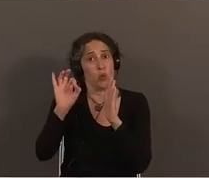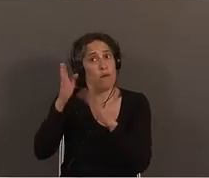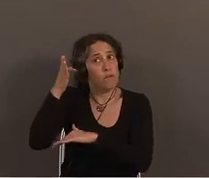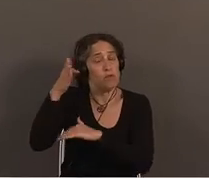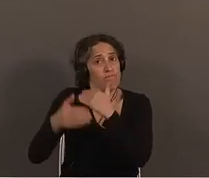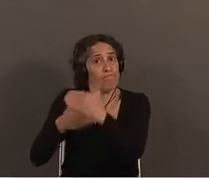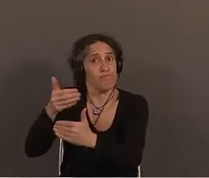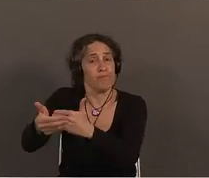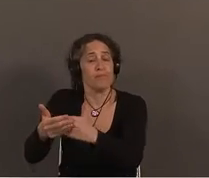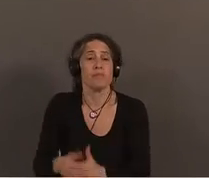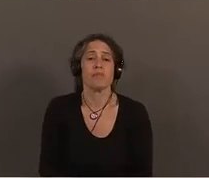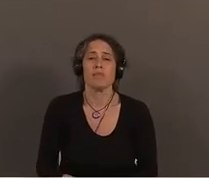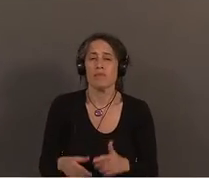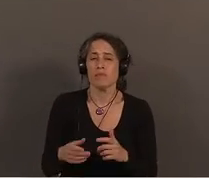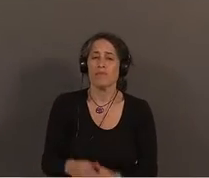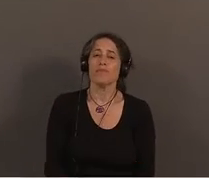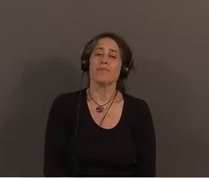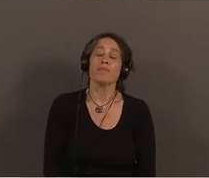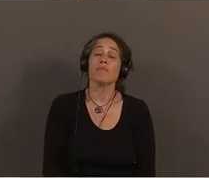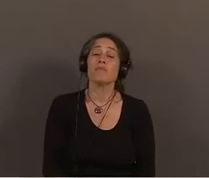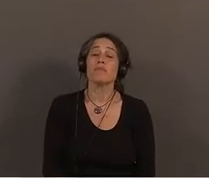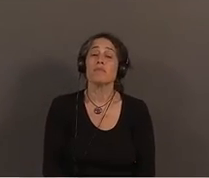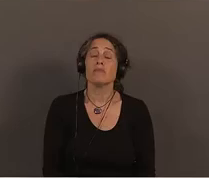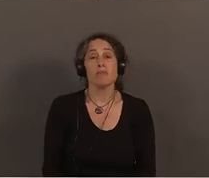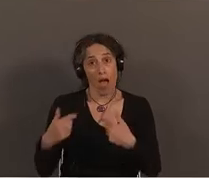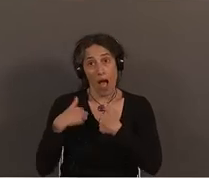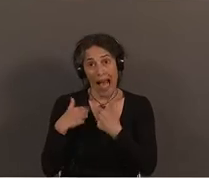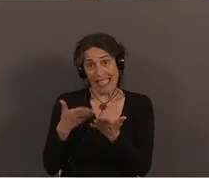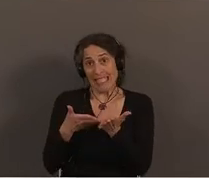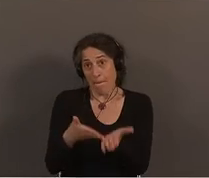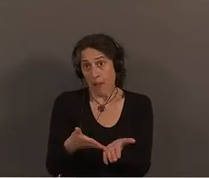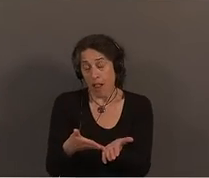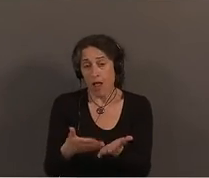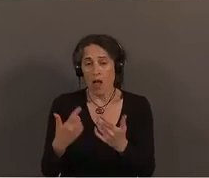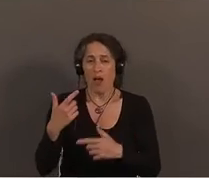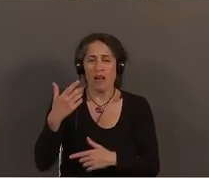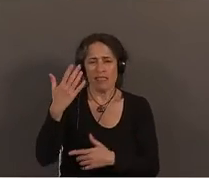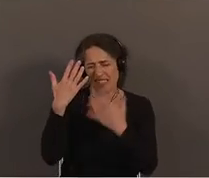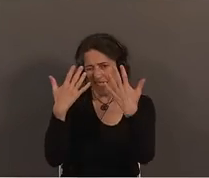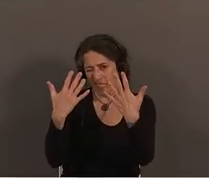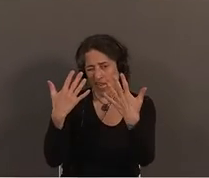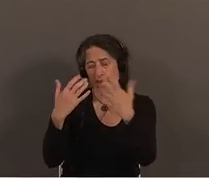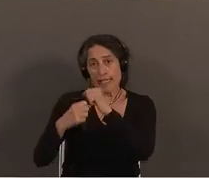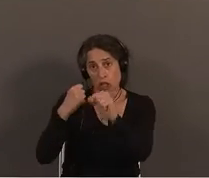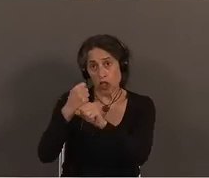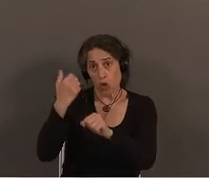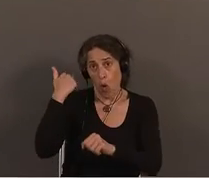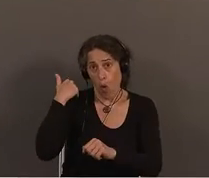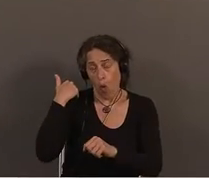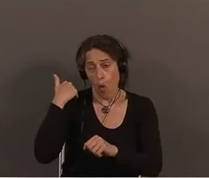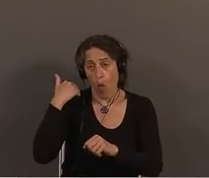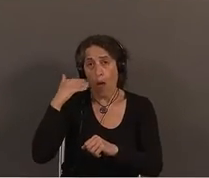sent 10 years ago to every single member of parliament saying, with the maps of Europe and mobile phones